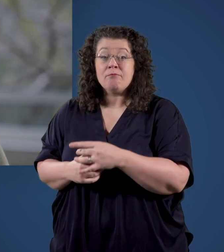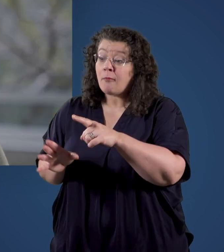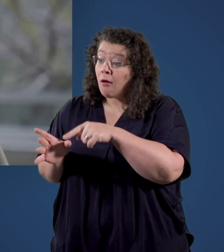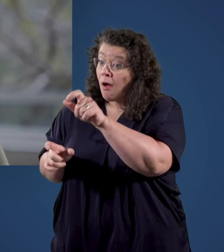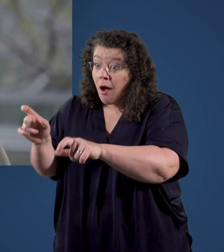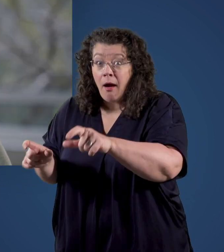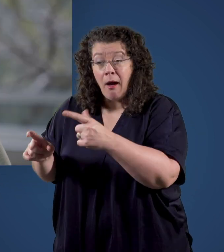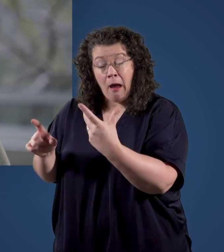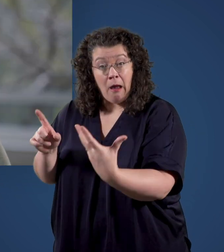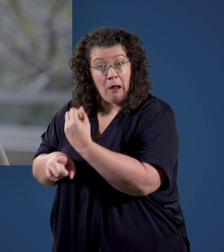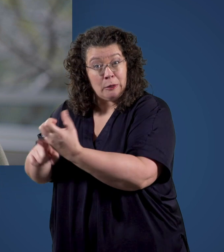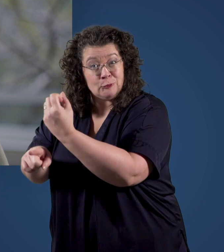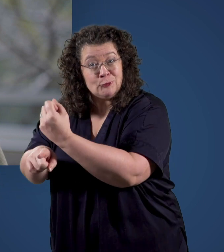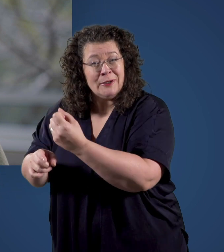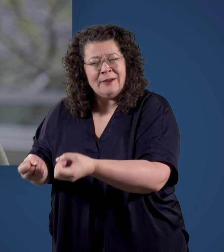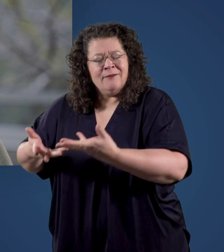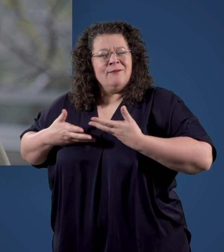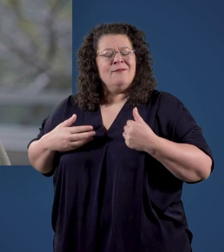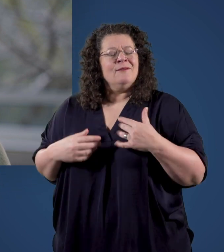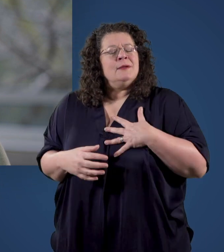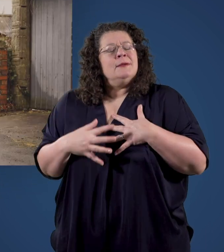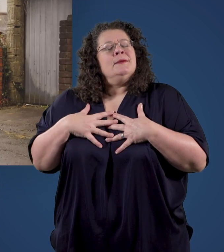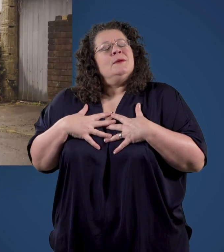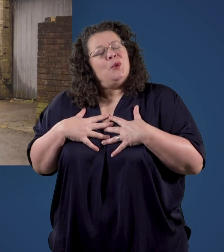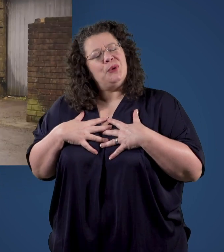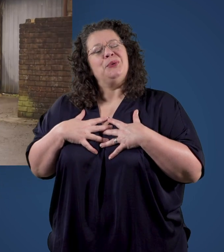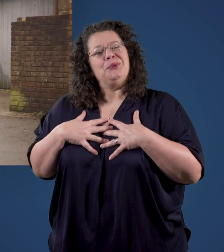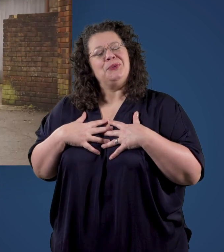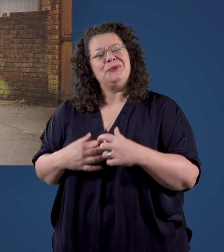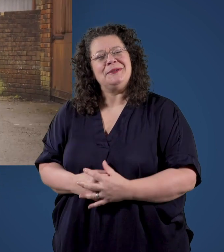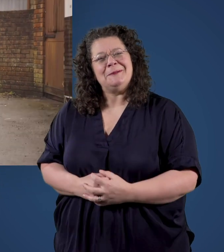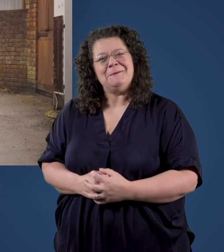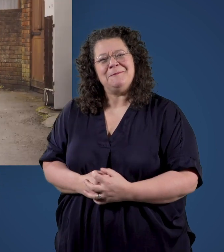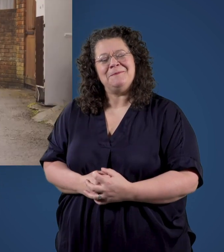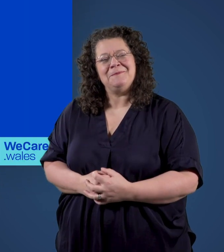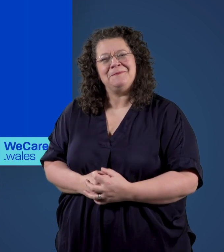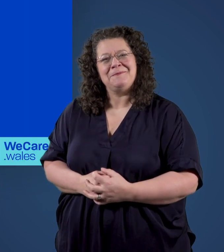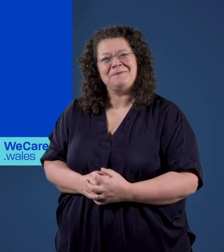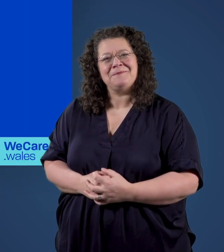the achievement that the young people do. It really makes my heart smile.